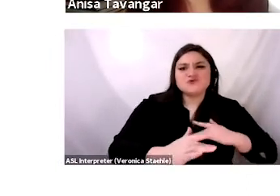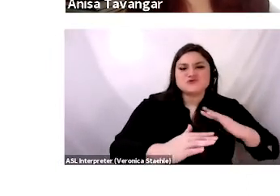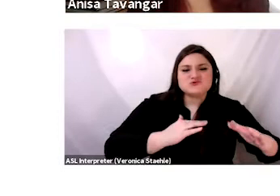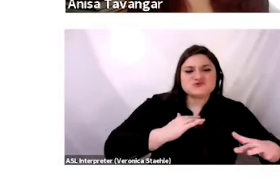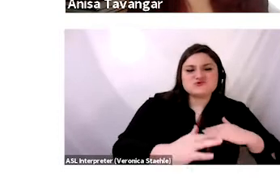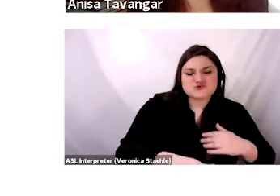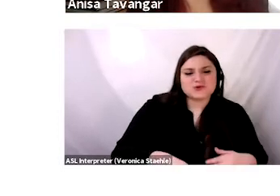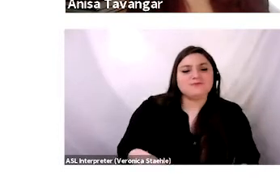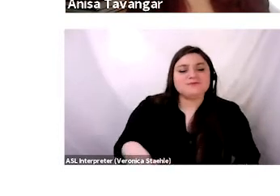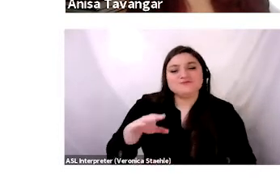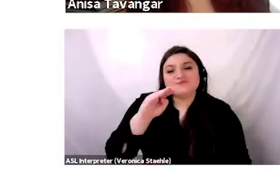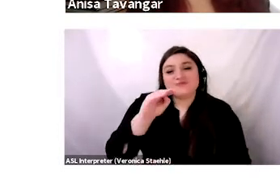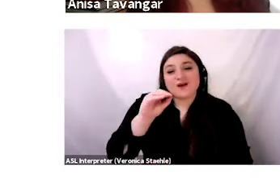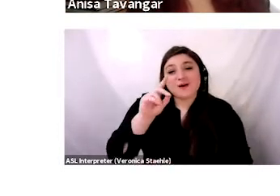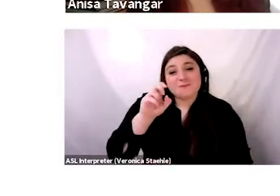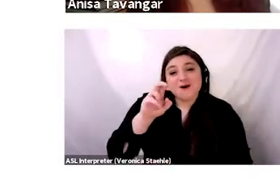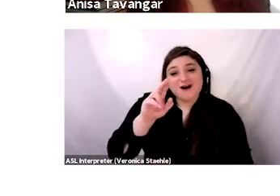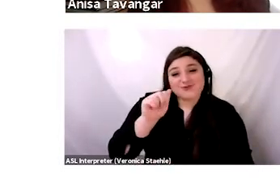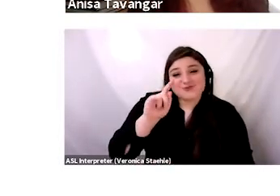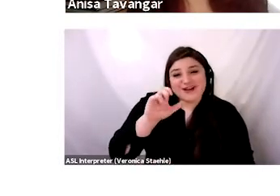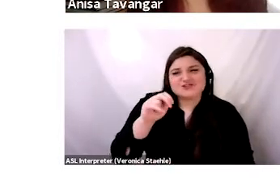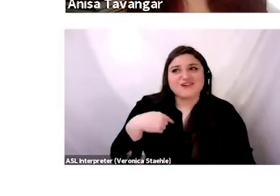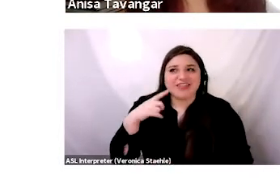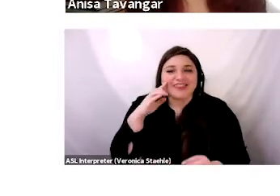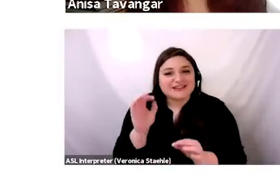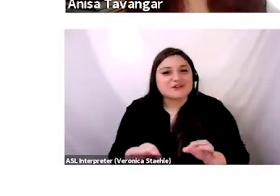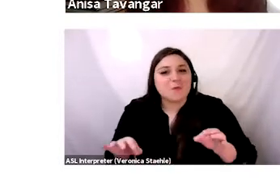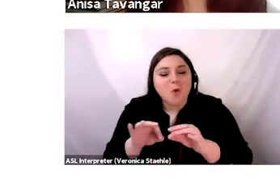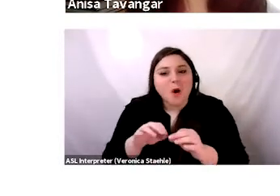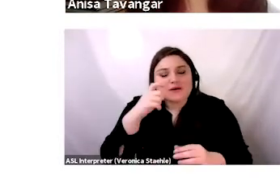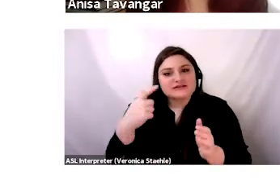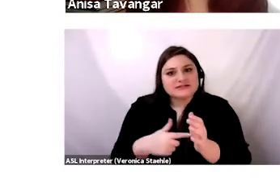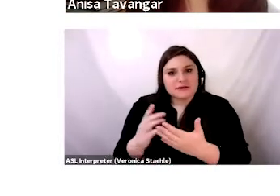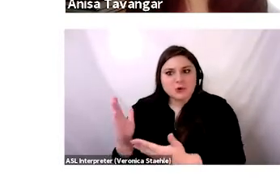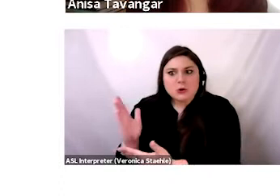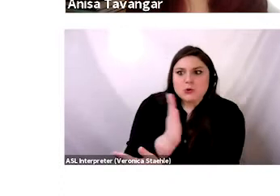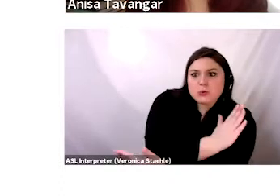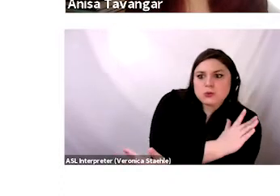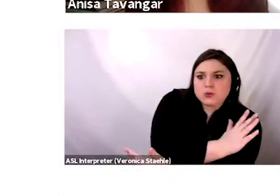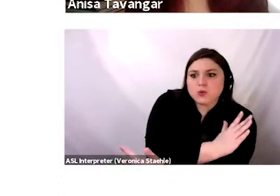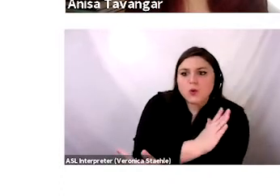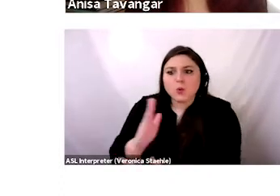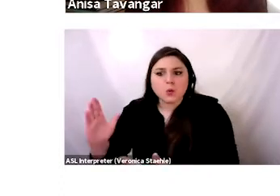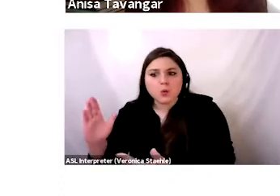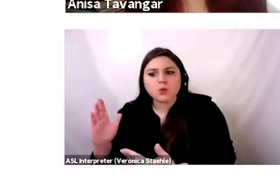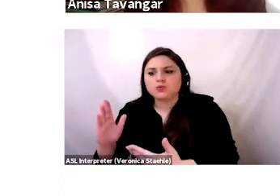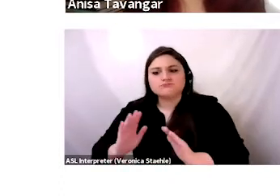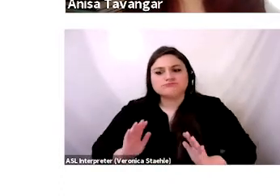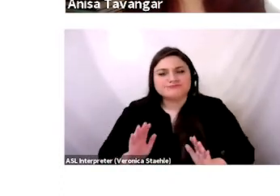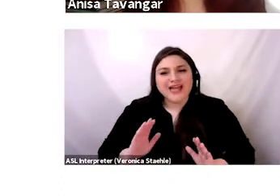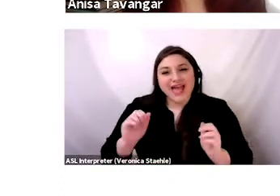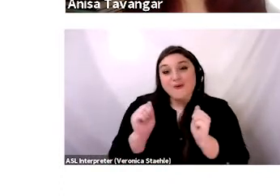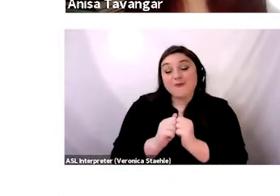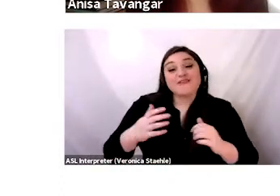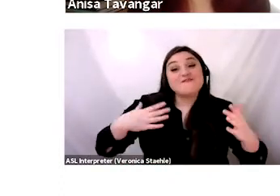and extremes, which I think is really relevant here, because when we talk